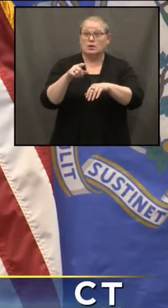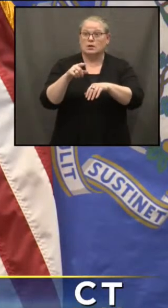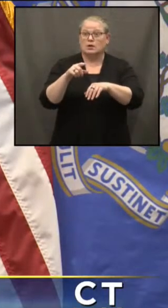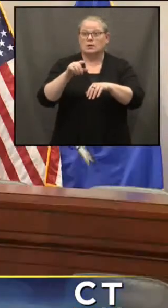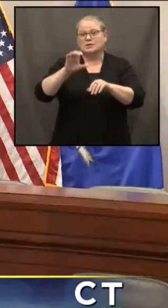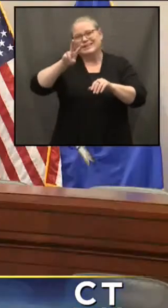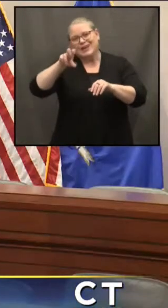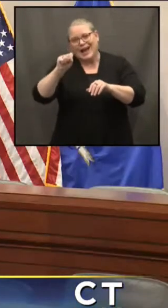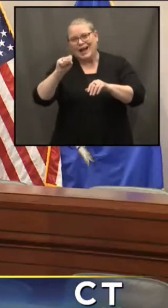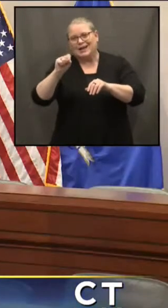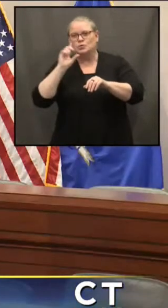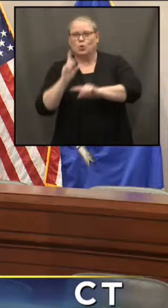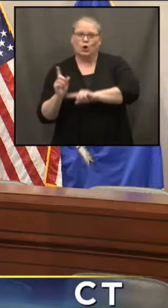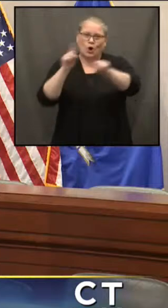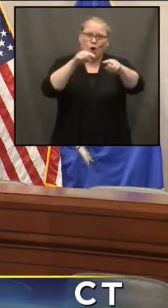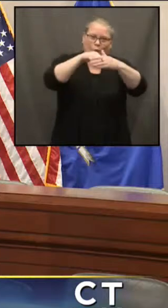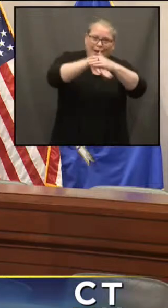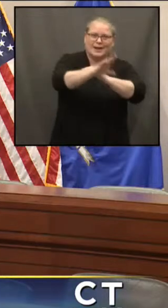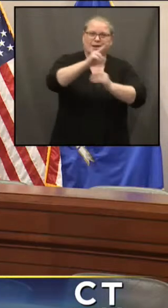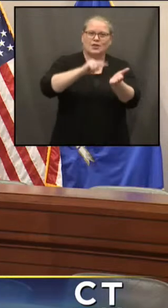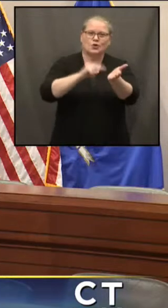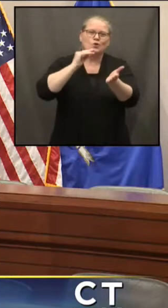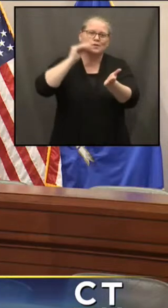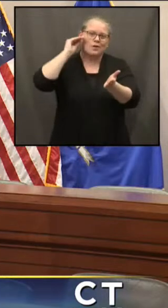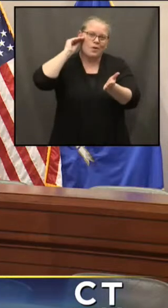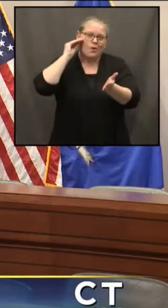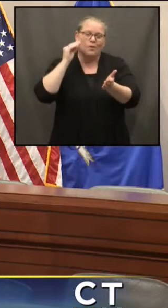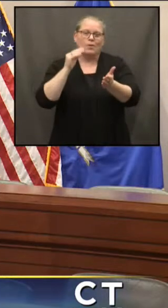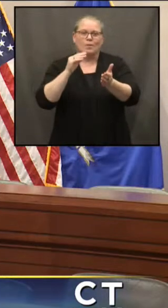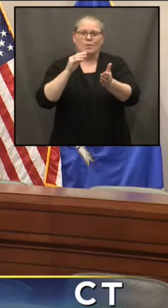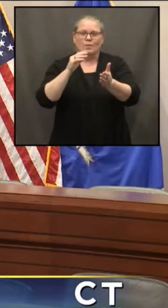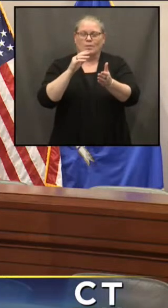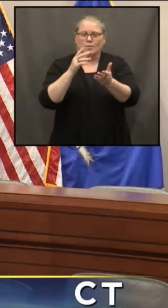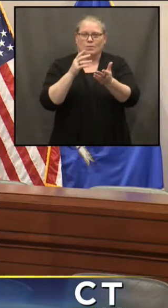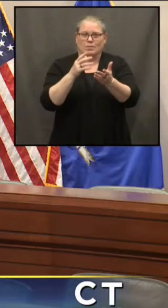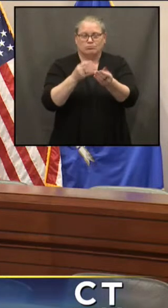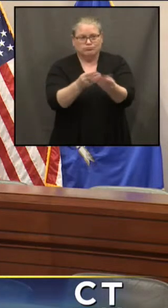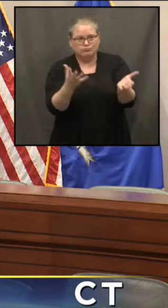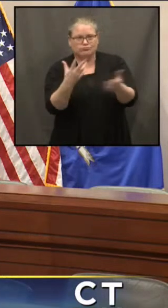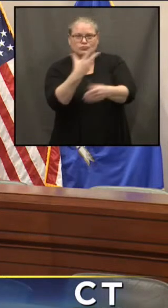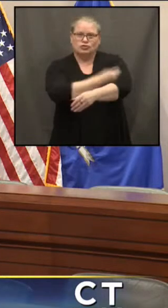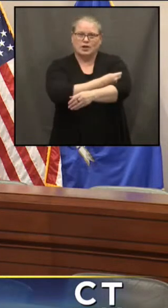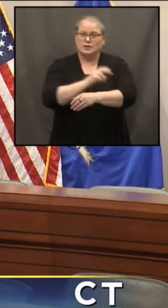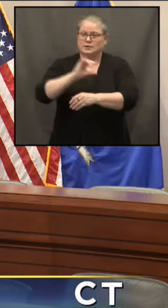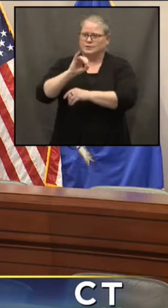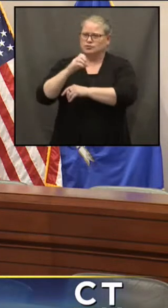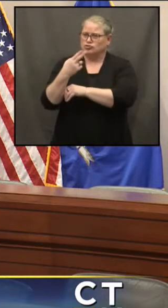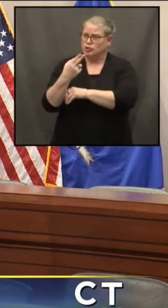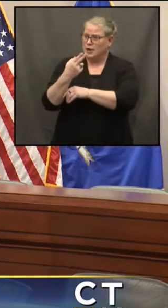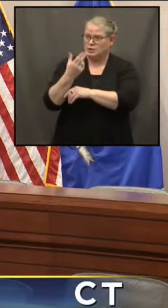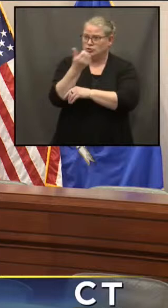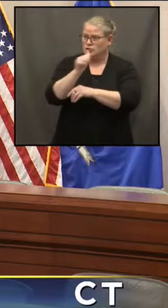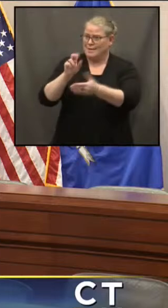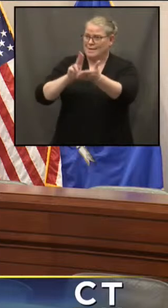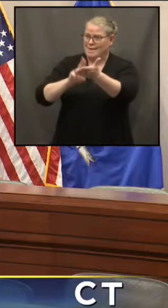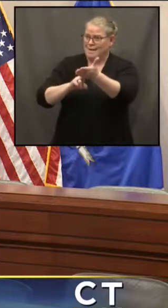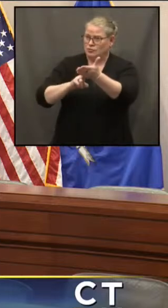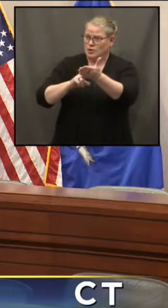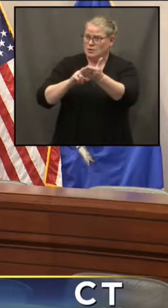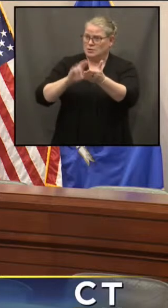CVS come in and work with certain facilities? Josh, do we have any contracts on that? Is that CVS?